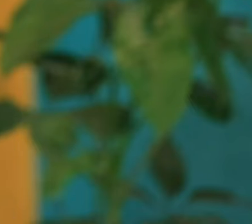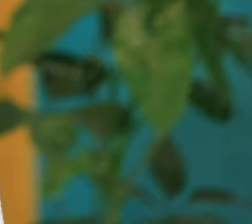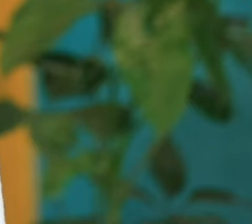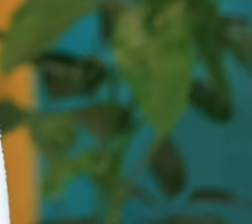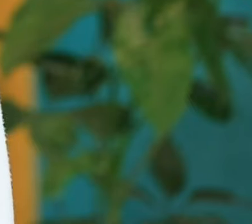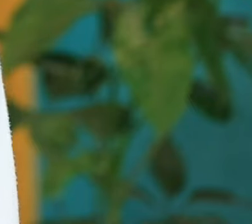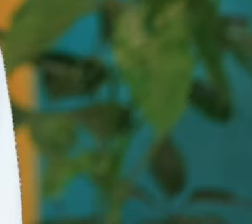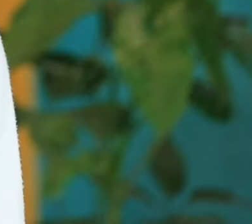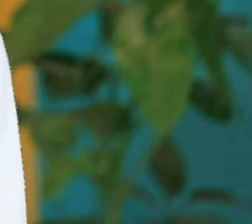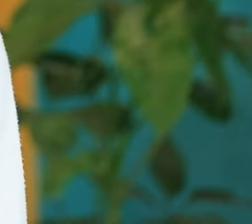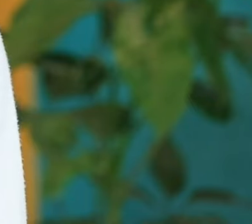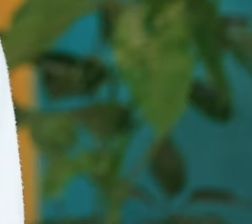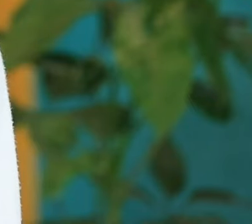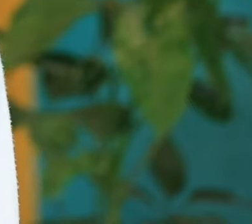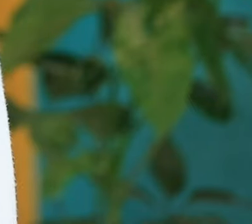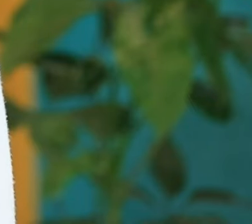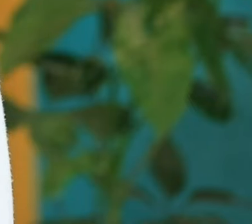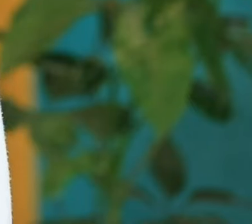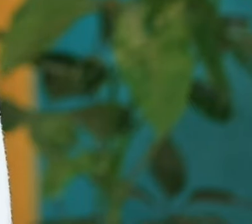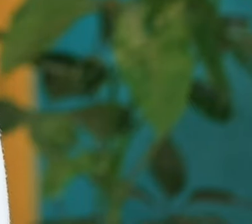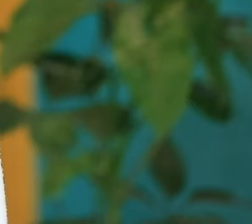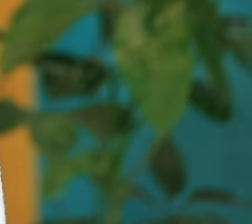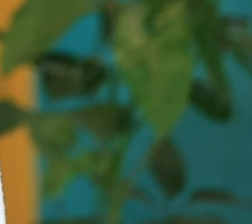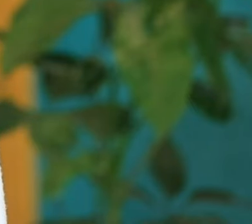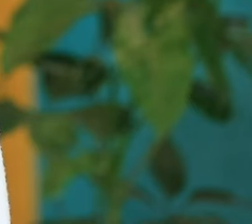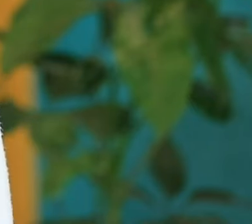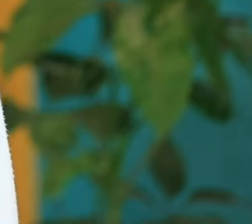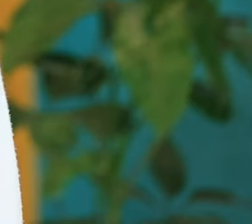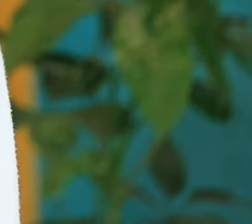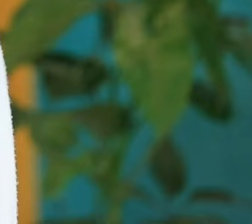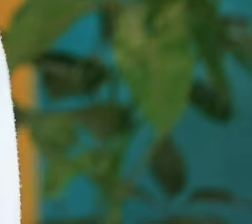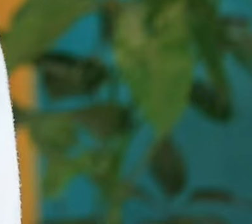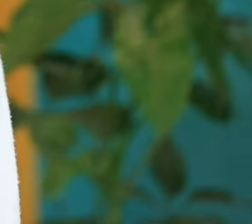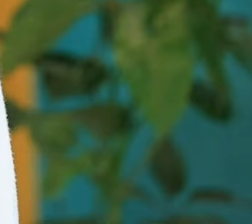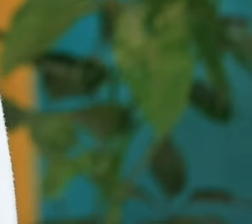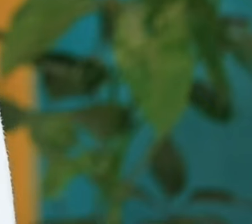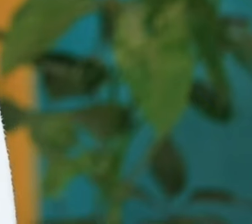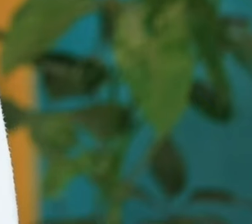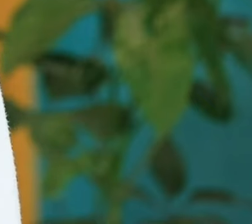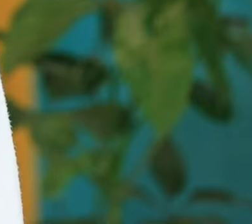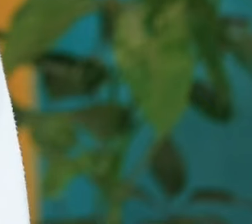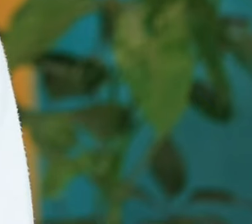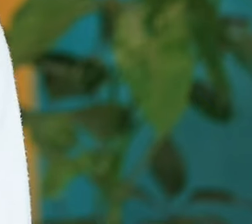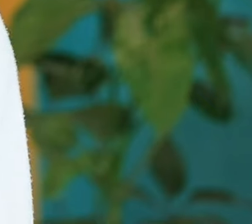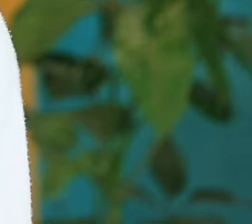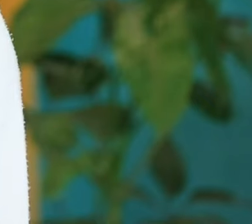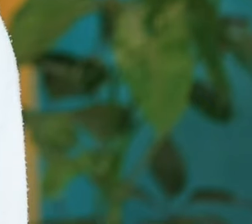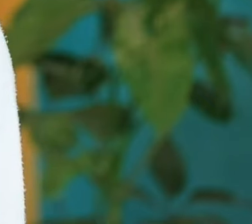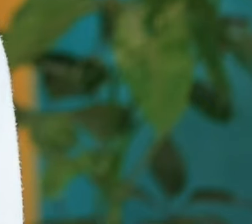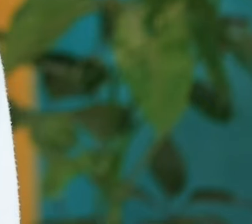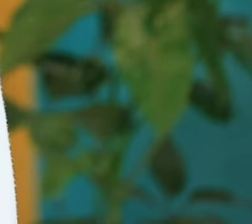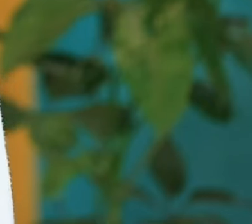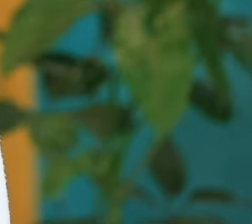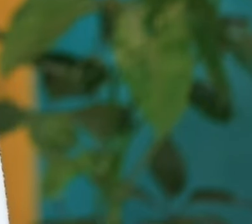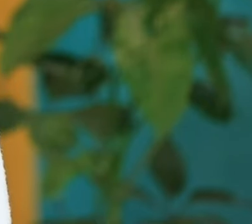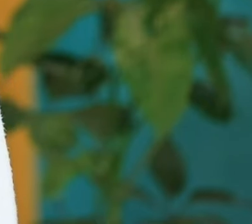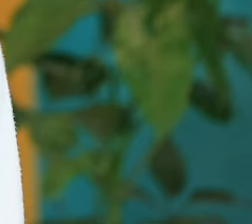prize, but as those who've gone before us. Let us leave to those